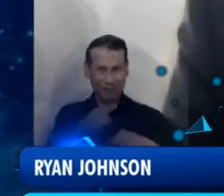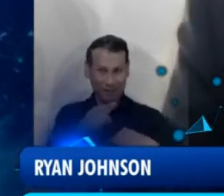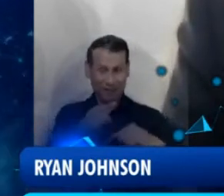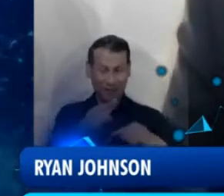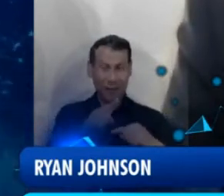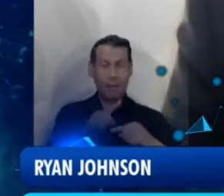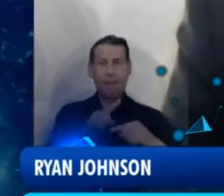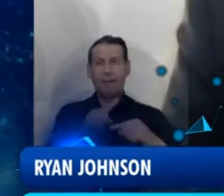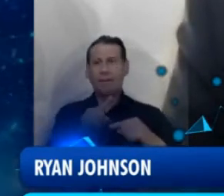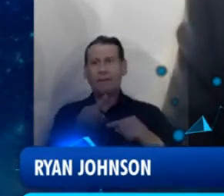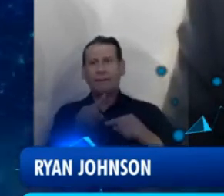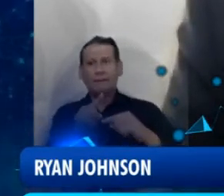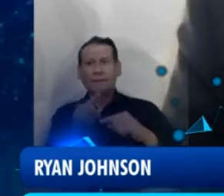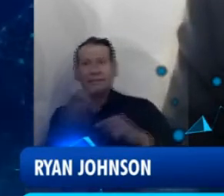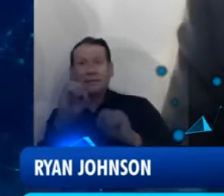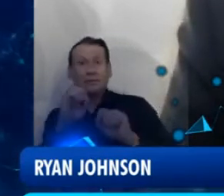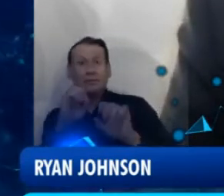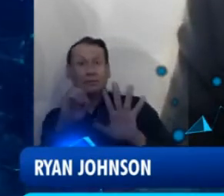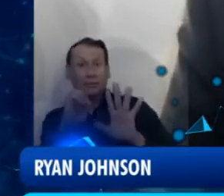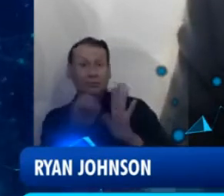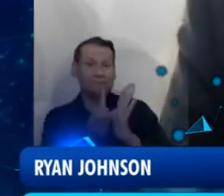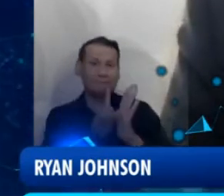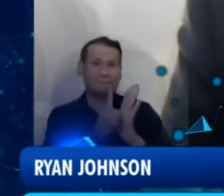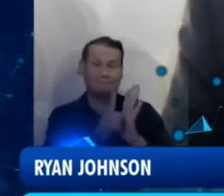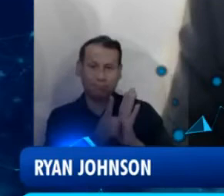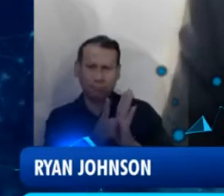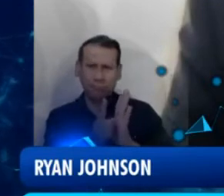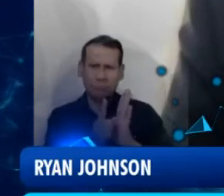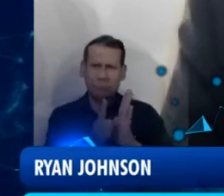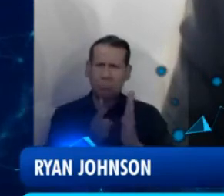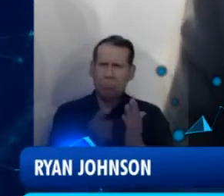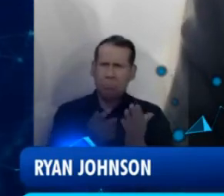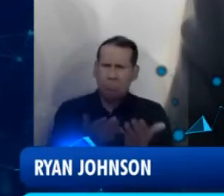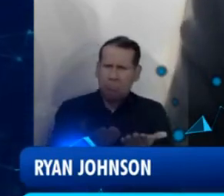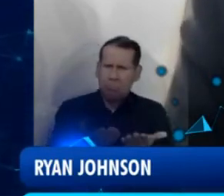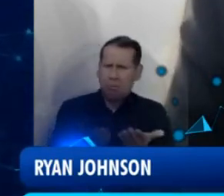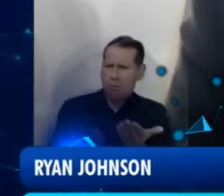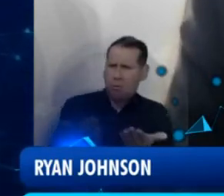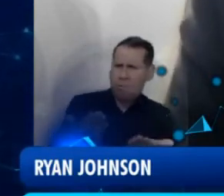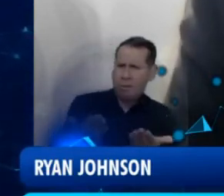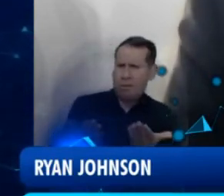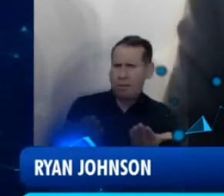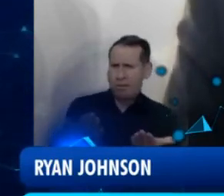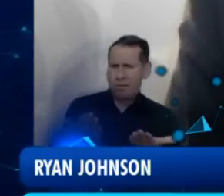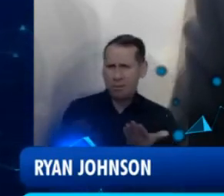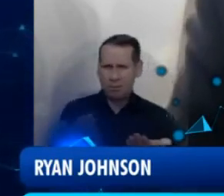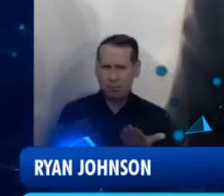a latency of half a second has not been fundamentally in comparison